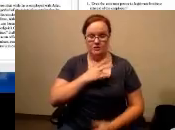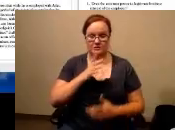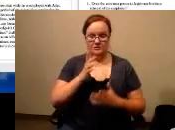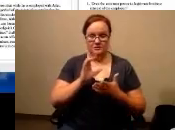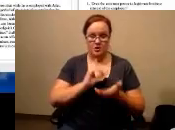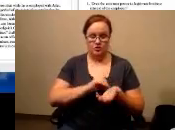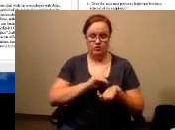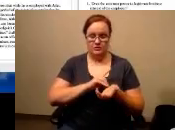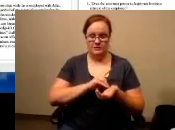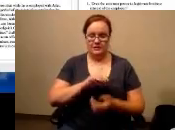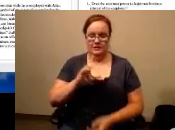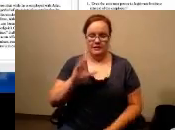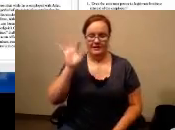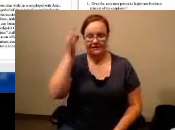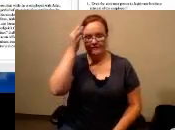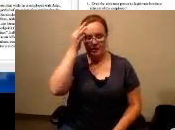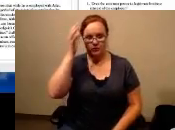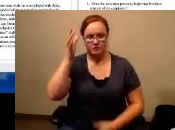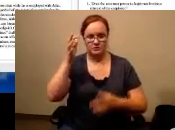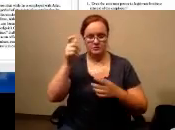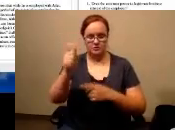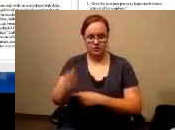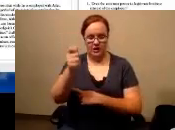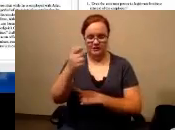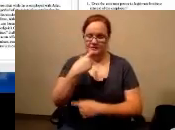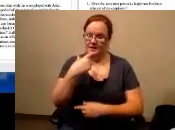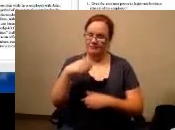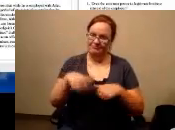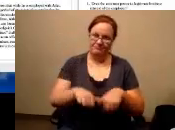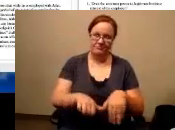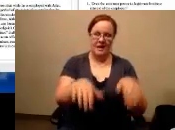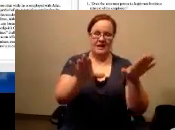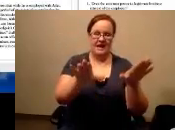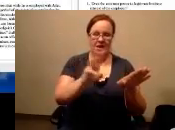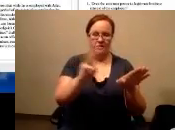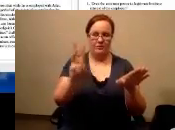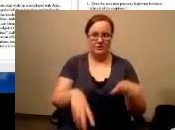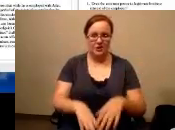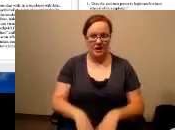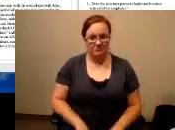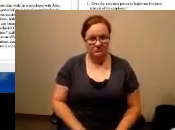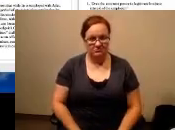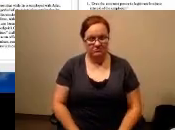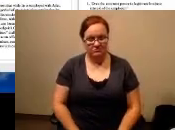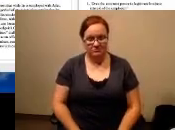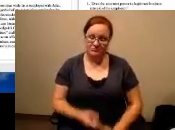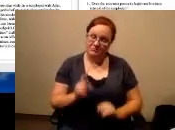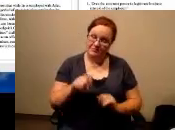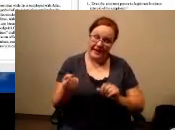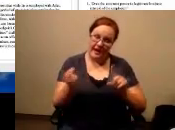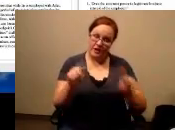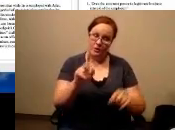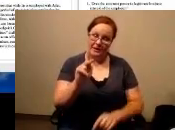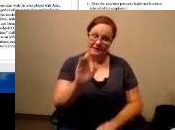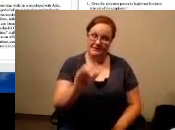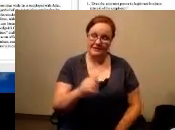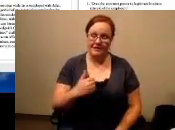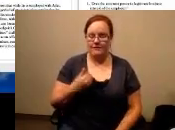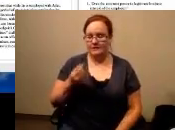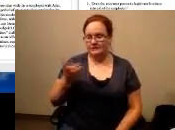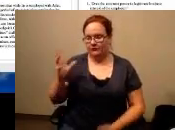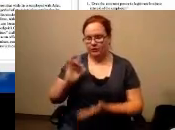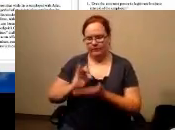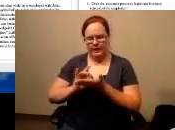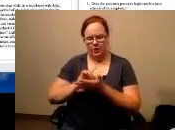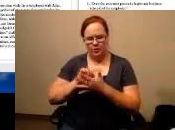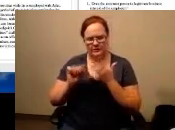judge told them to get out of Dodge, or in this case, Wichita. They had to go to Kansas City. I've had several medical ones.